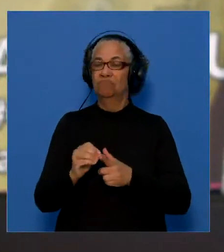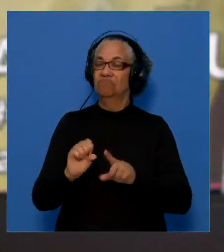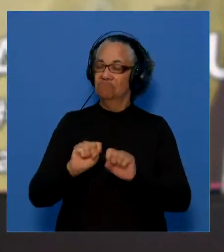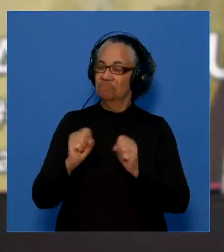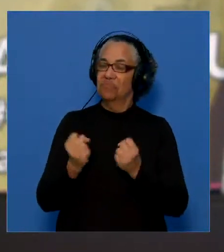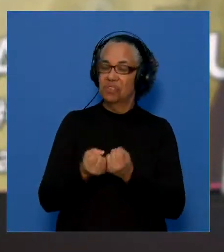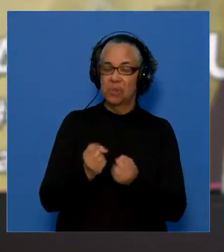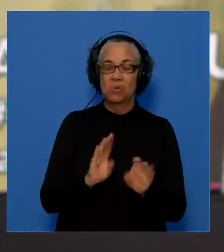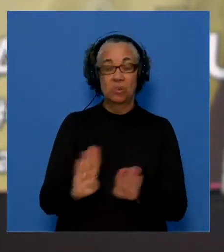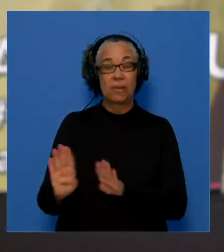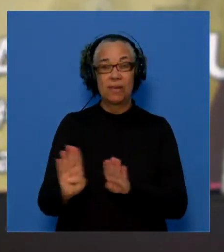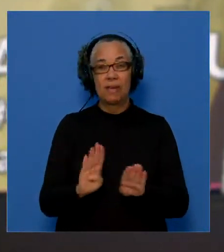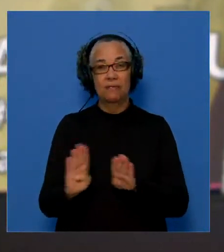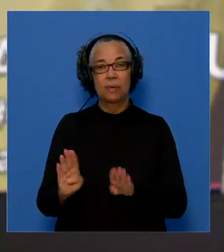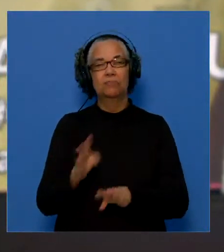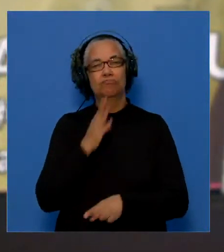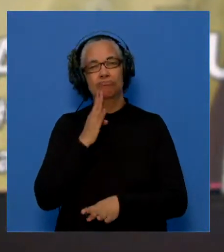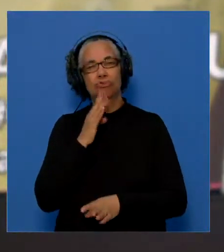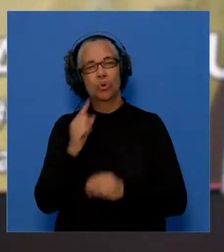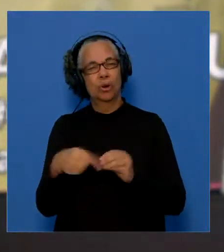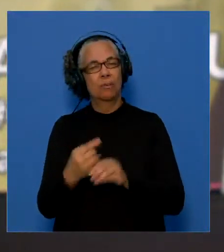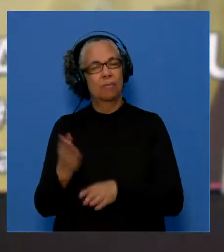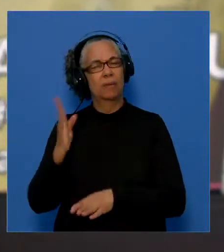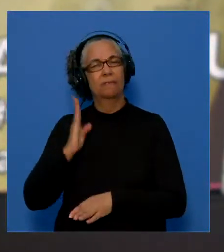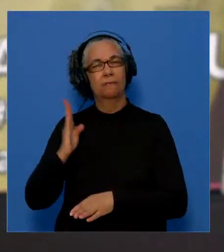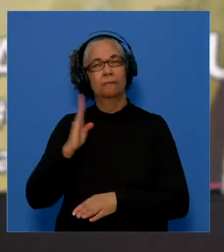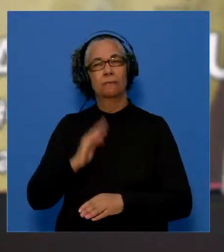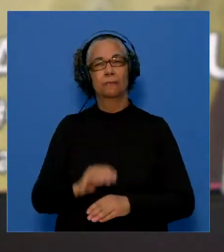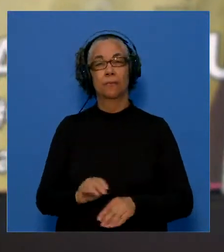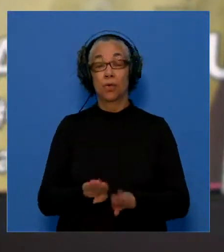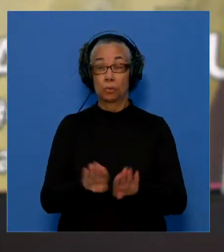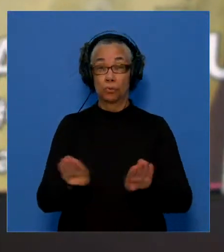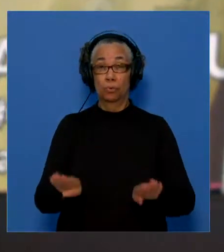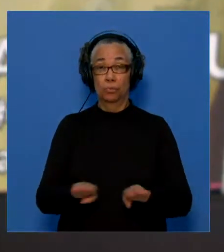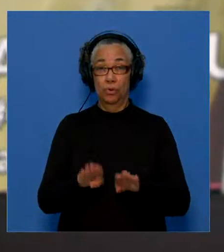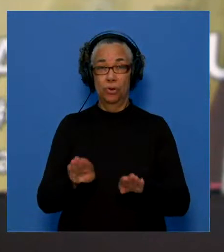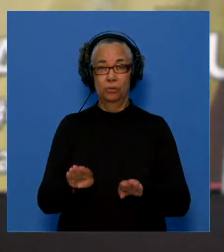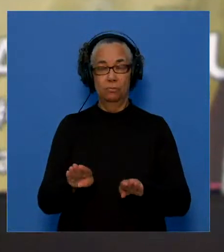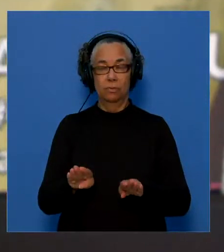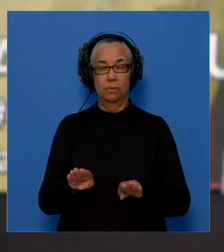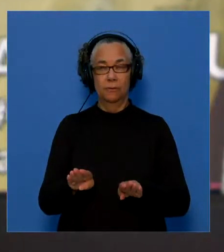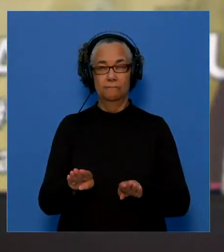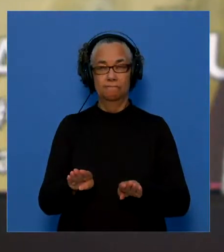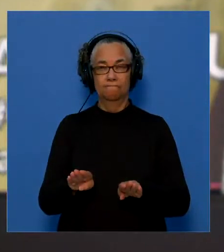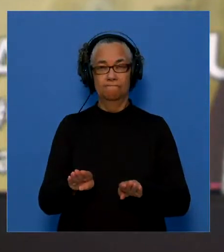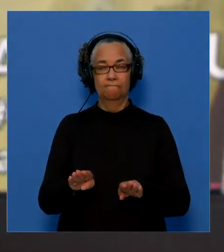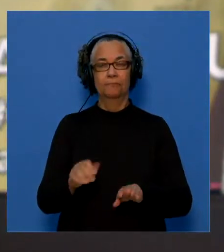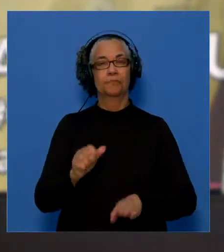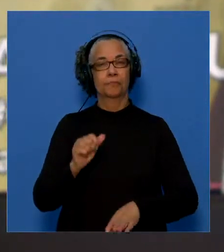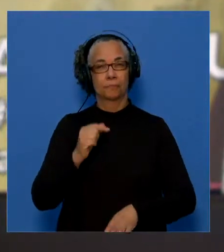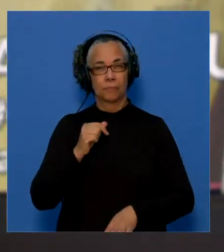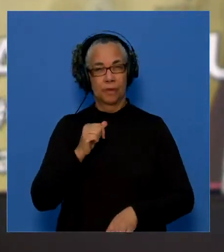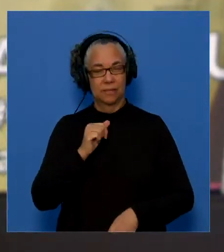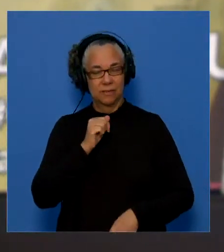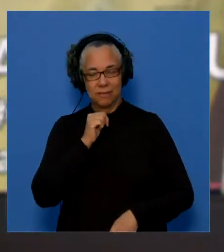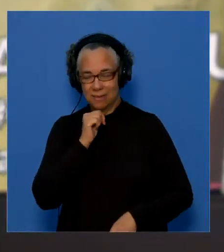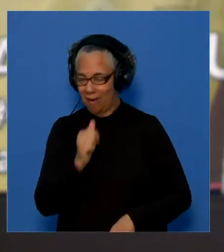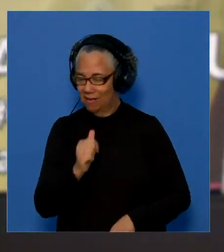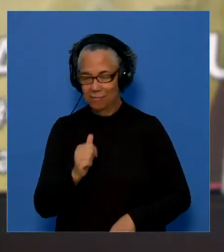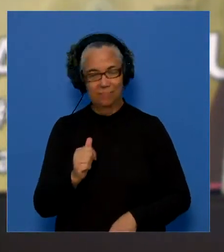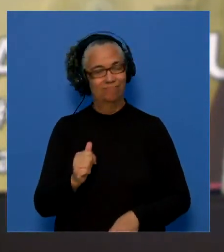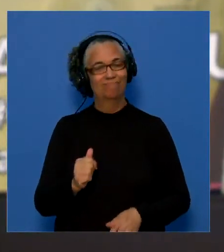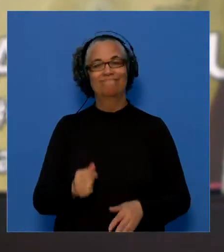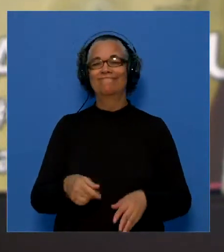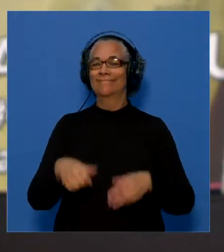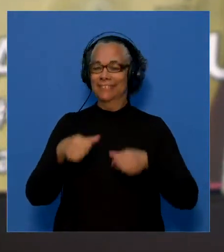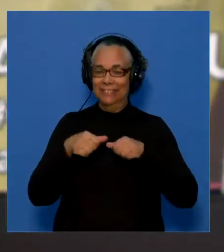talked about earlier this evening. Bermuda has been routinely sequencing has not to date been routinely sequencing